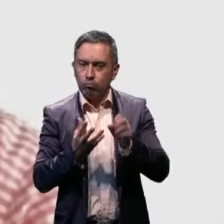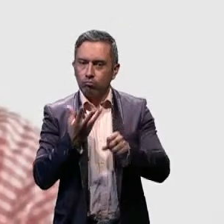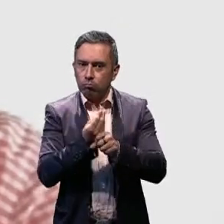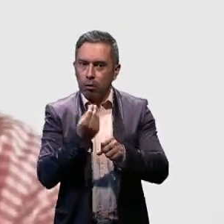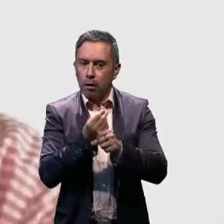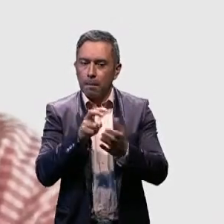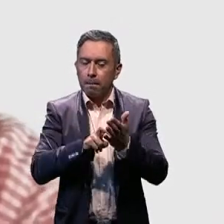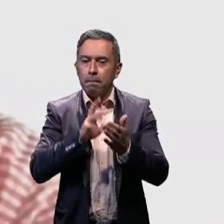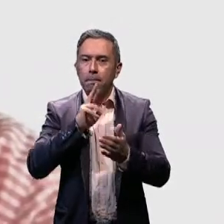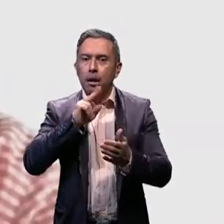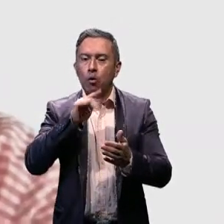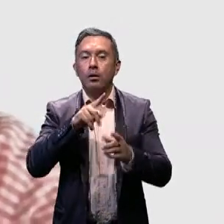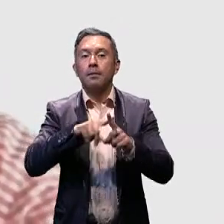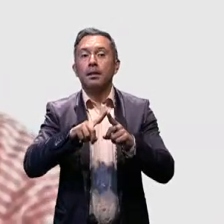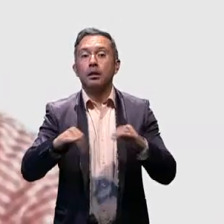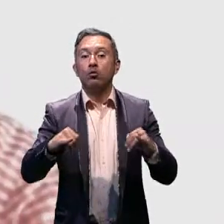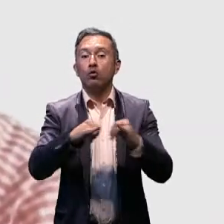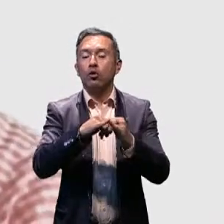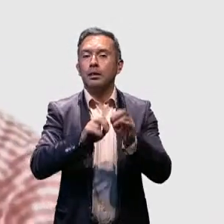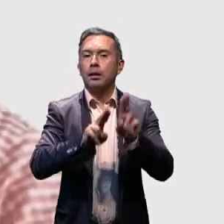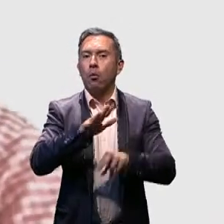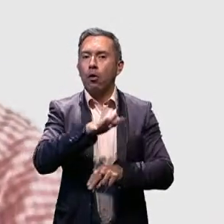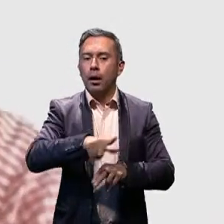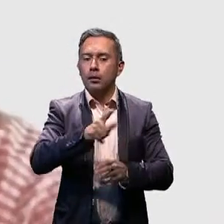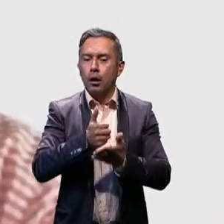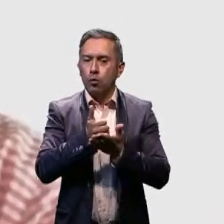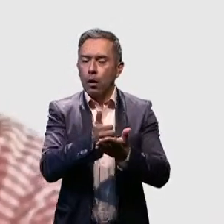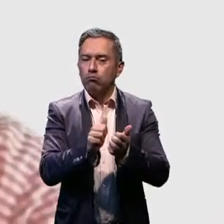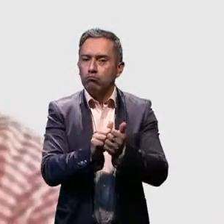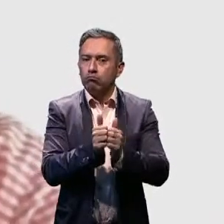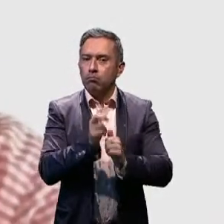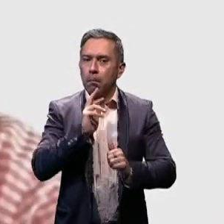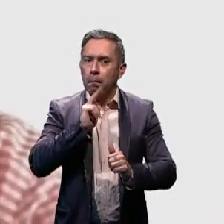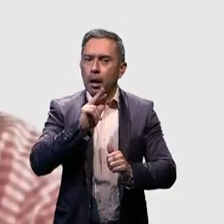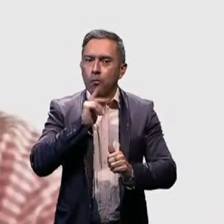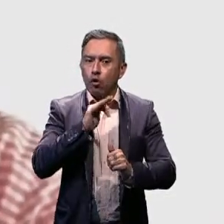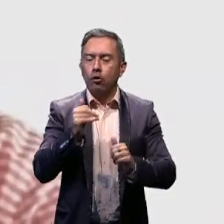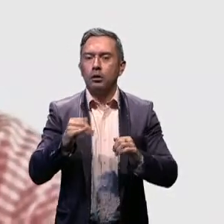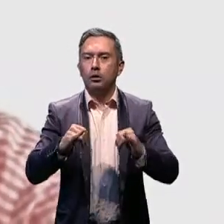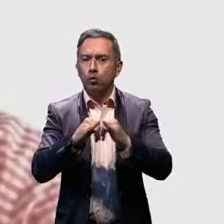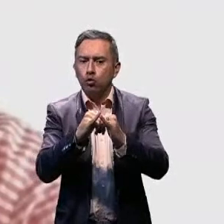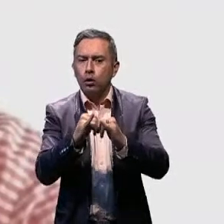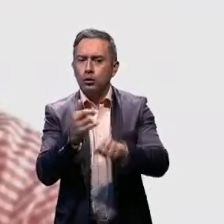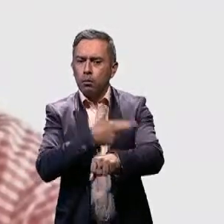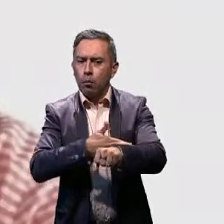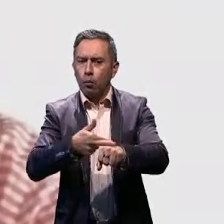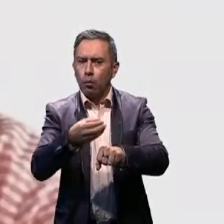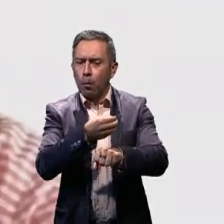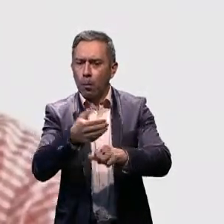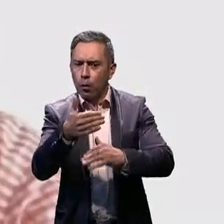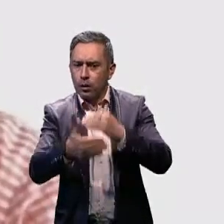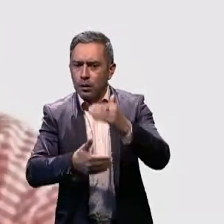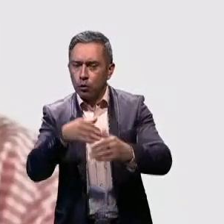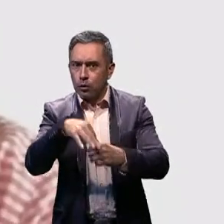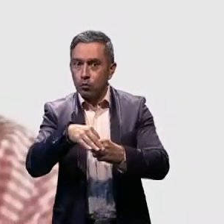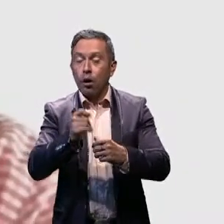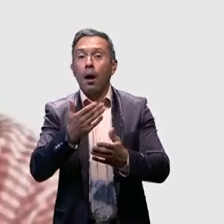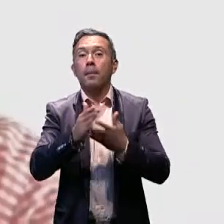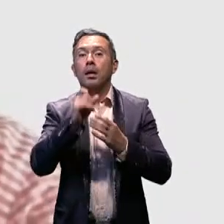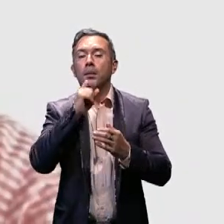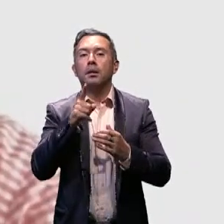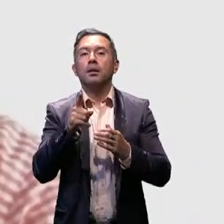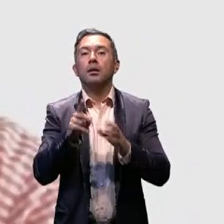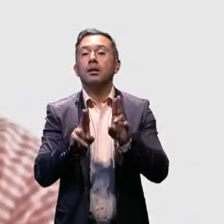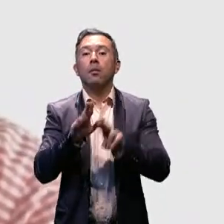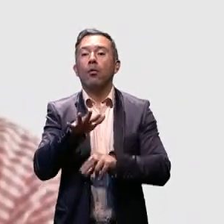to improve design and to help democratic institutions to work better and the processes, the democratic